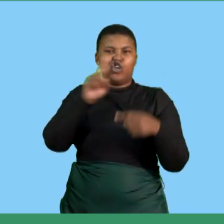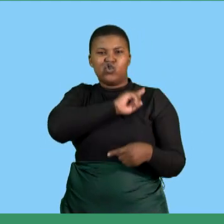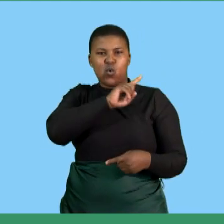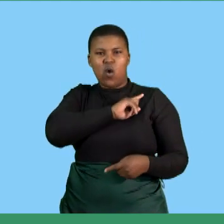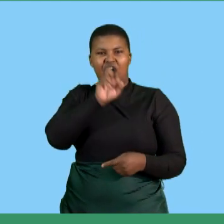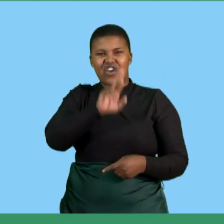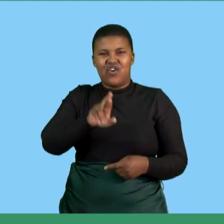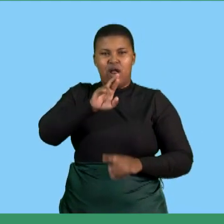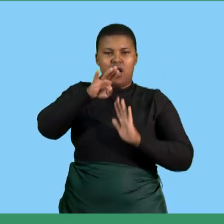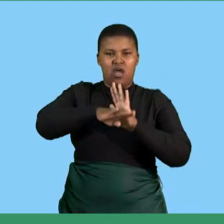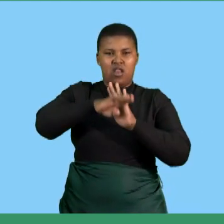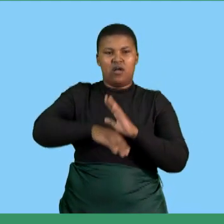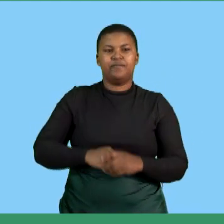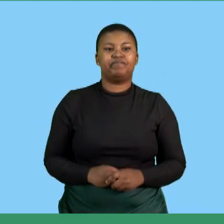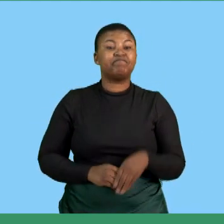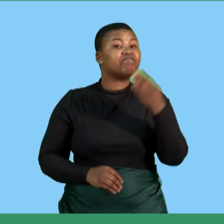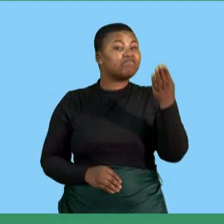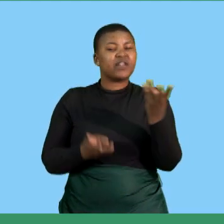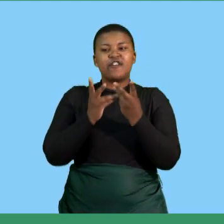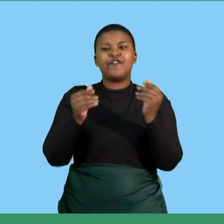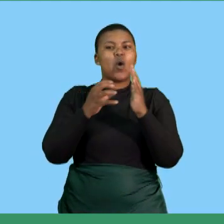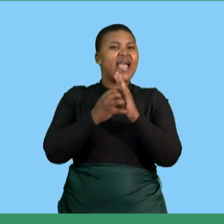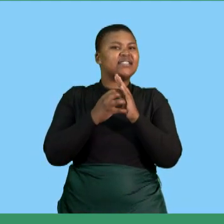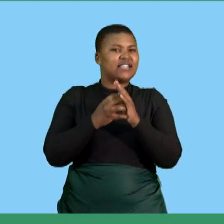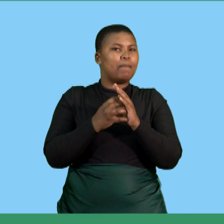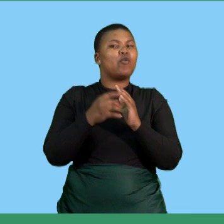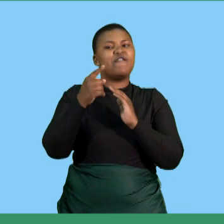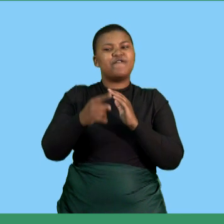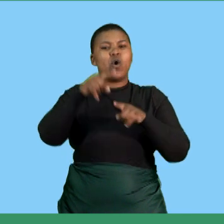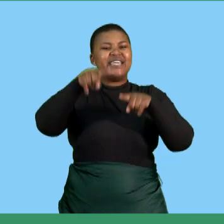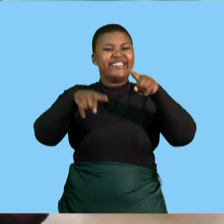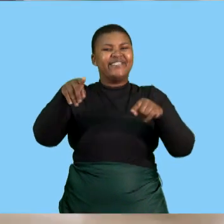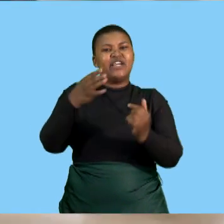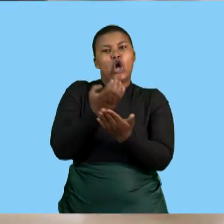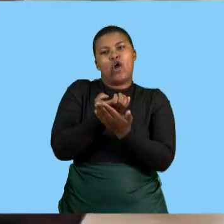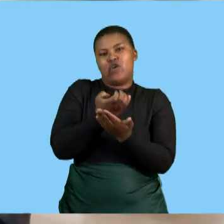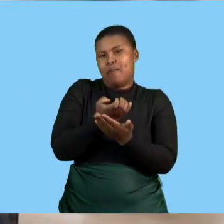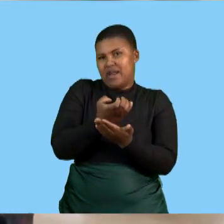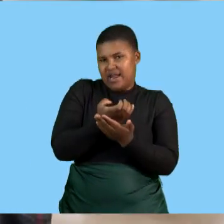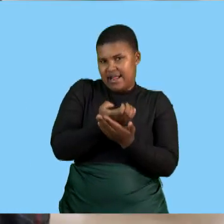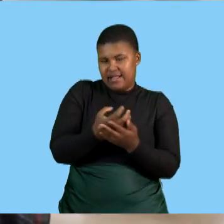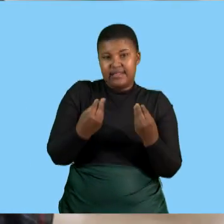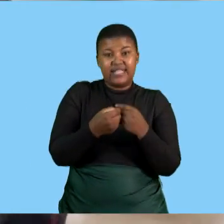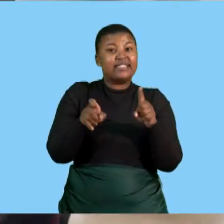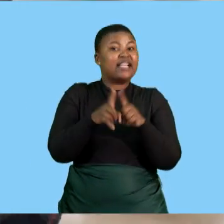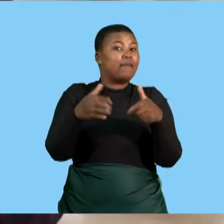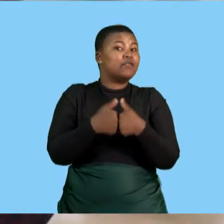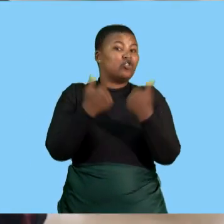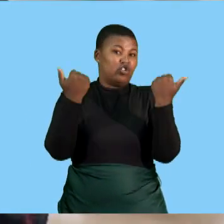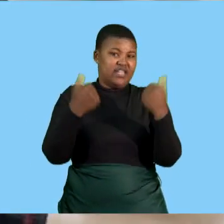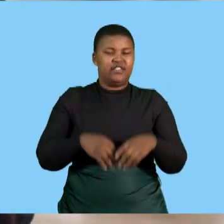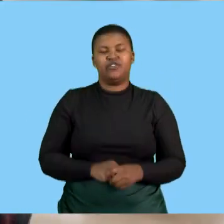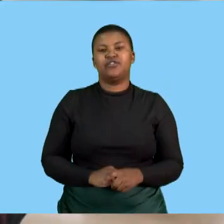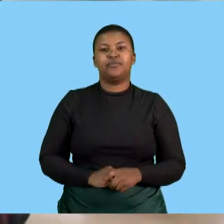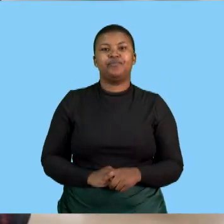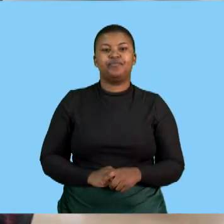was stronger. So these are a few examples then of different economical factors and the